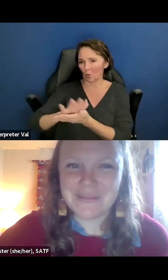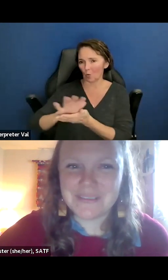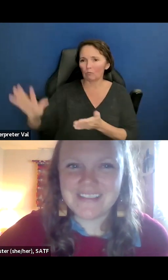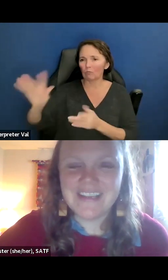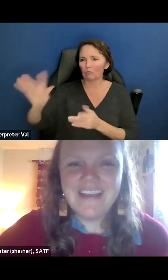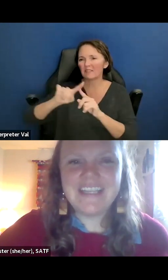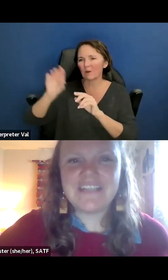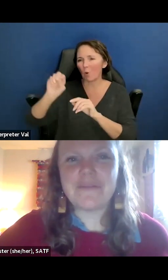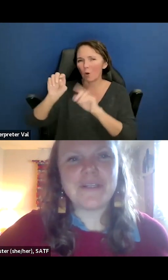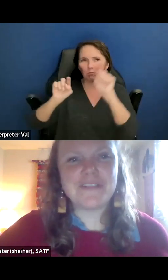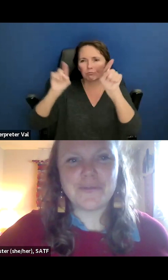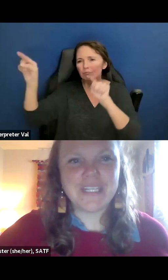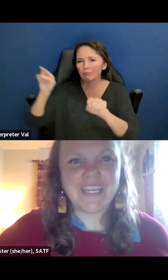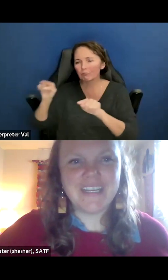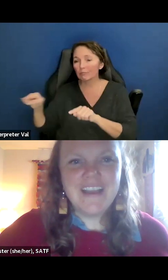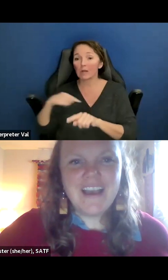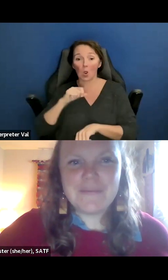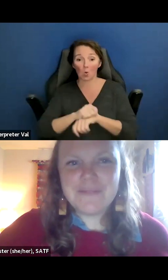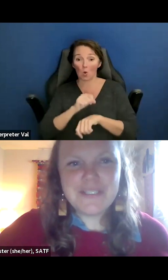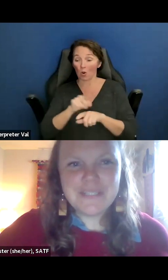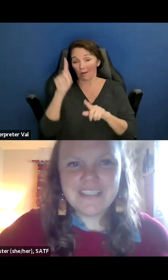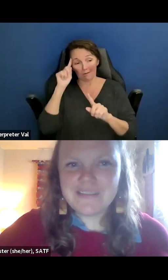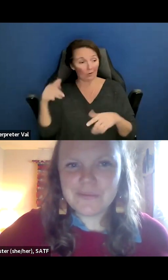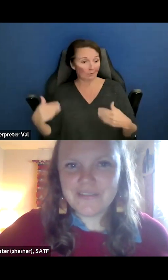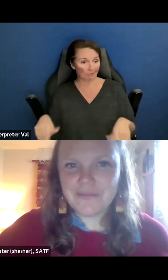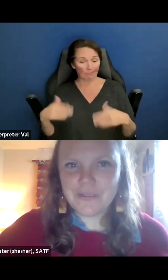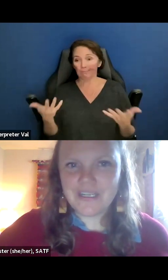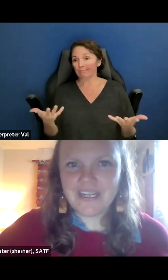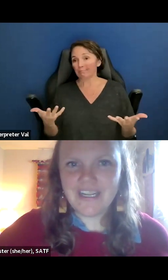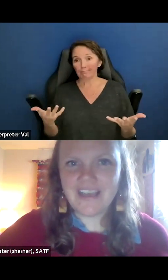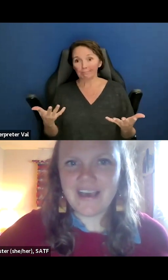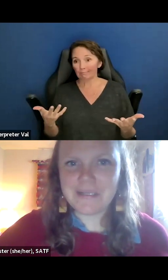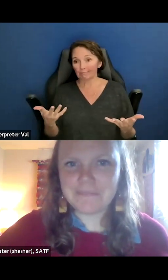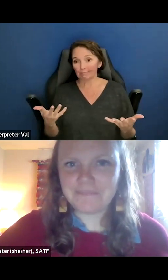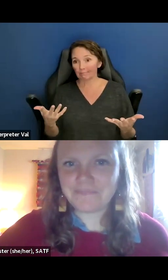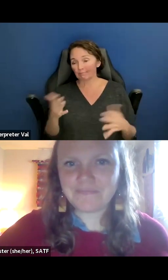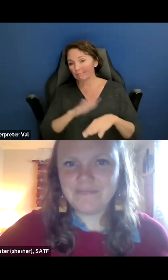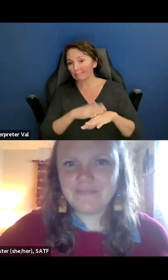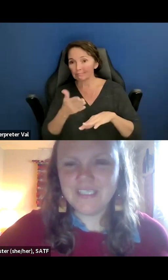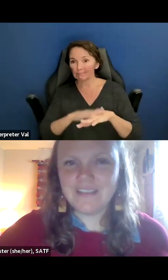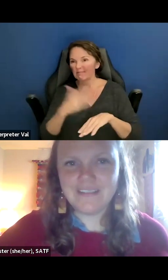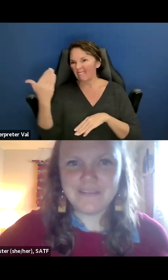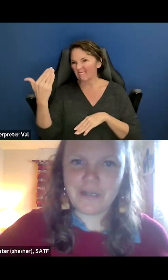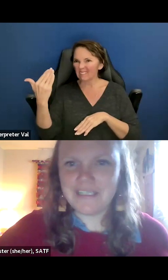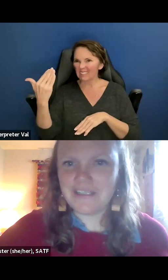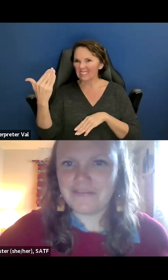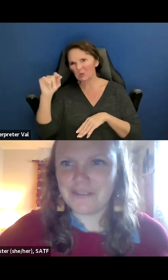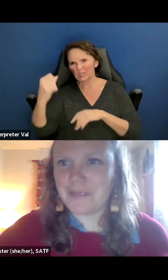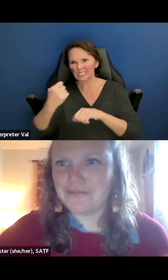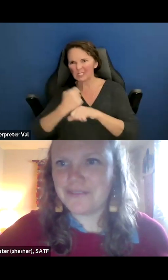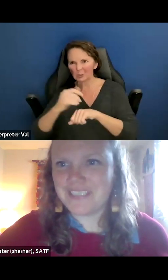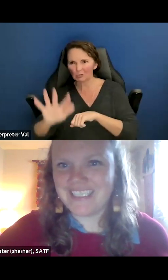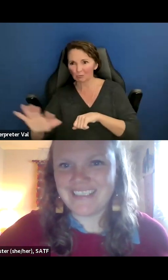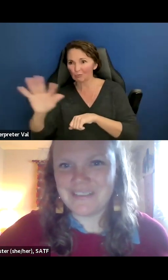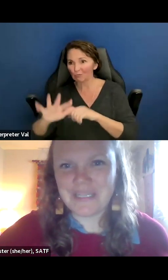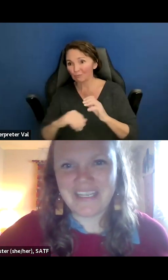and high schools in different parts of Oregon. And I've been doing this work for on and off for